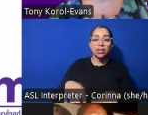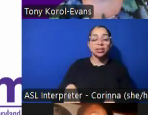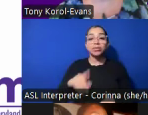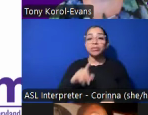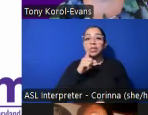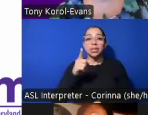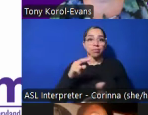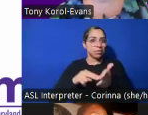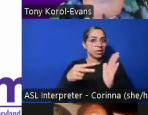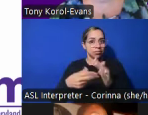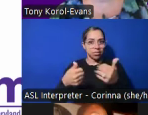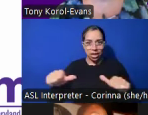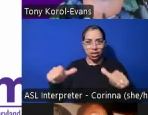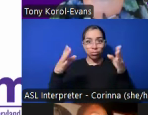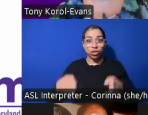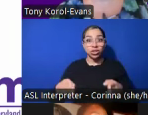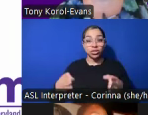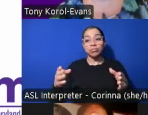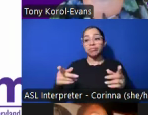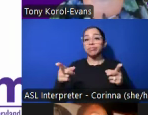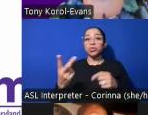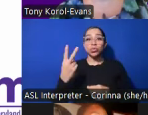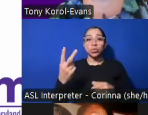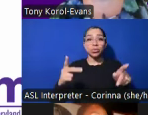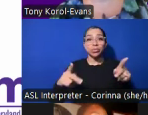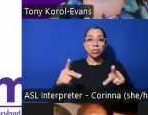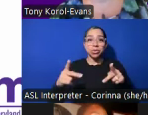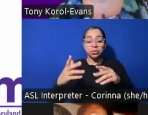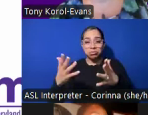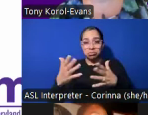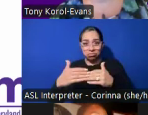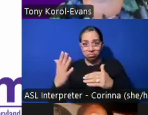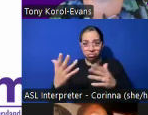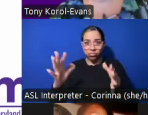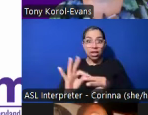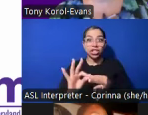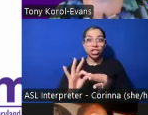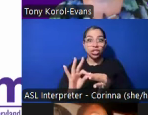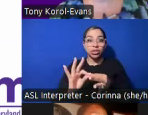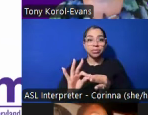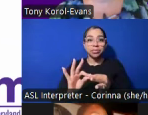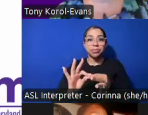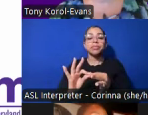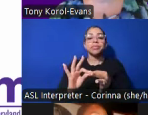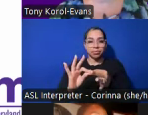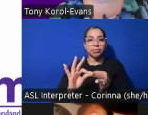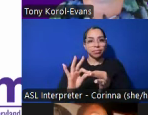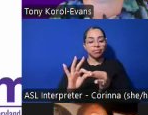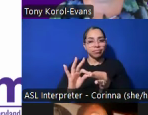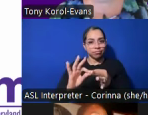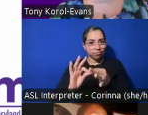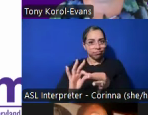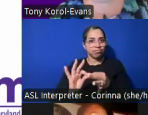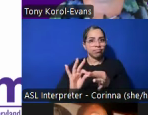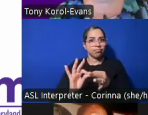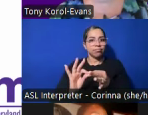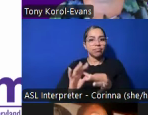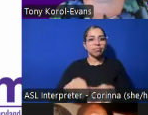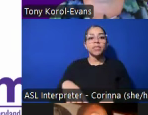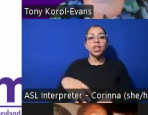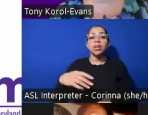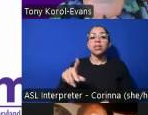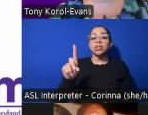relationship with somebody that is an intimate relationship, right? So domestic violence is a pattern of abusive behavior